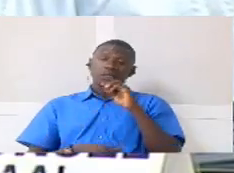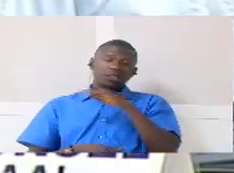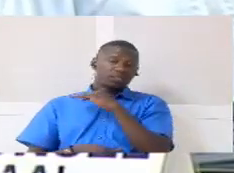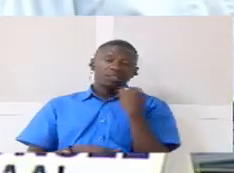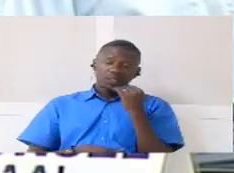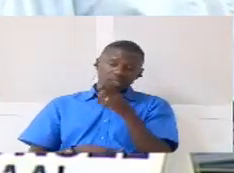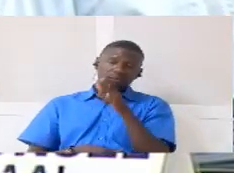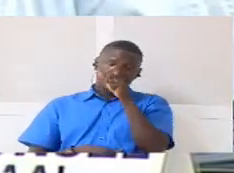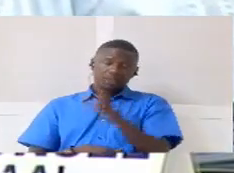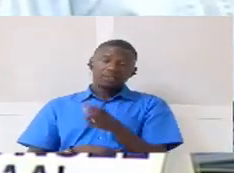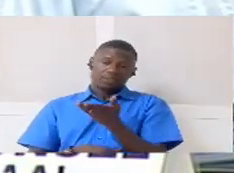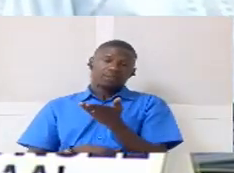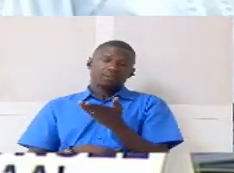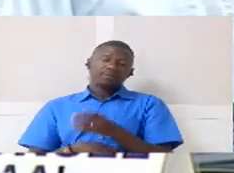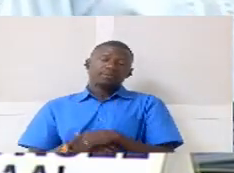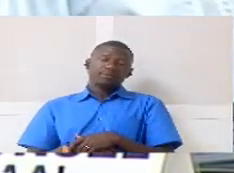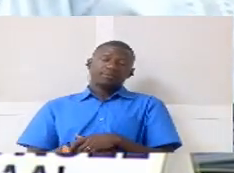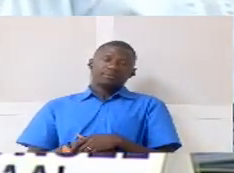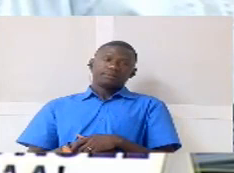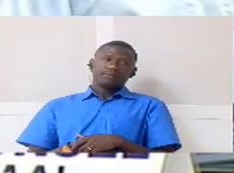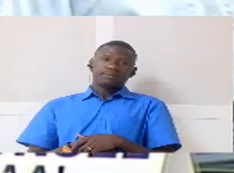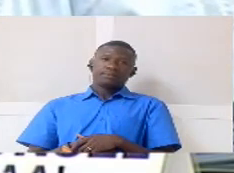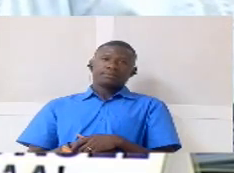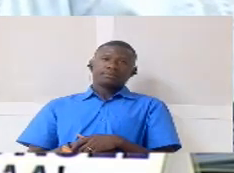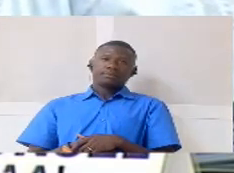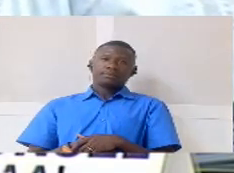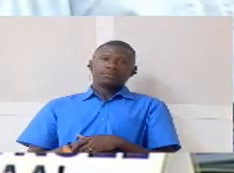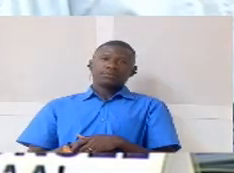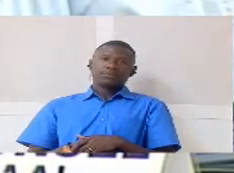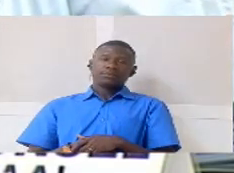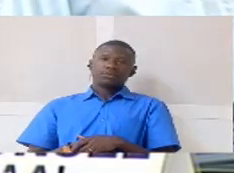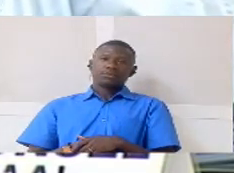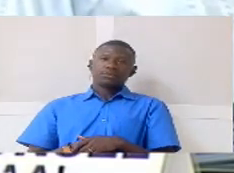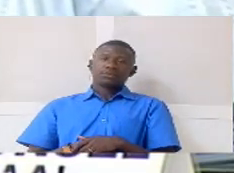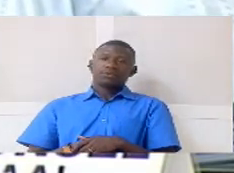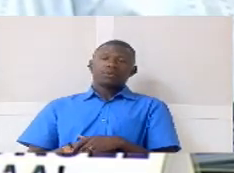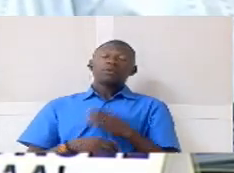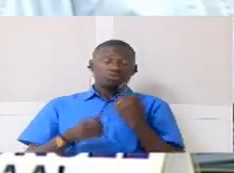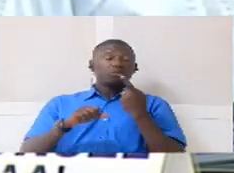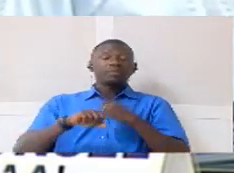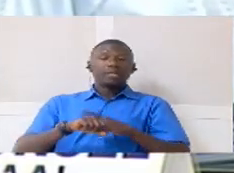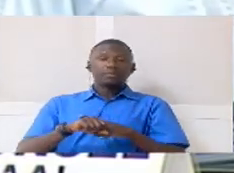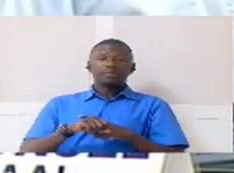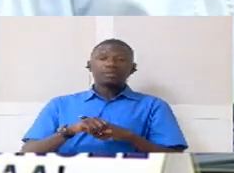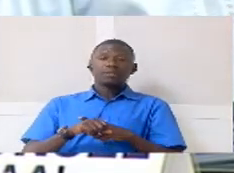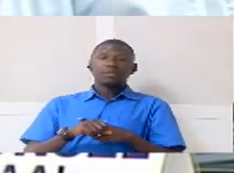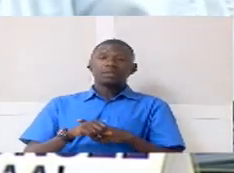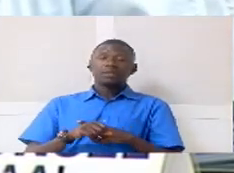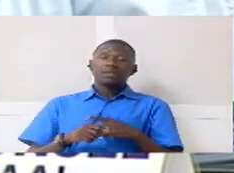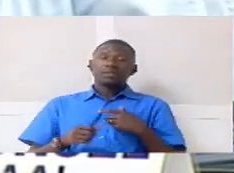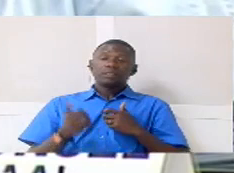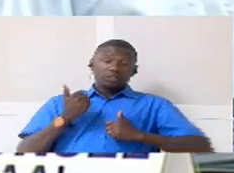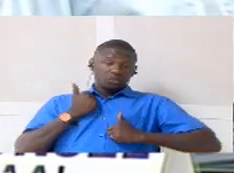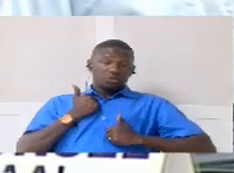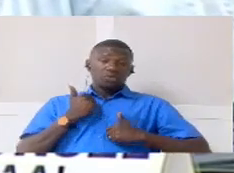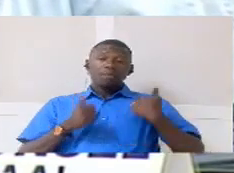too, non-disclosure on the part of the prison officers as to what happened in prison could lead to